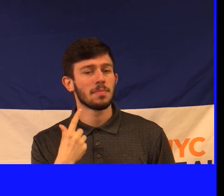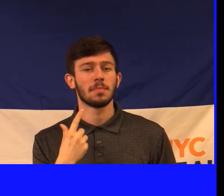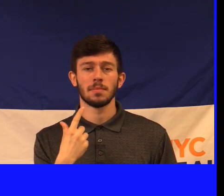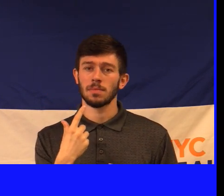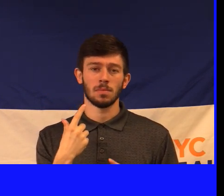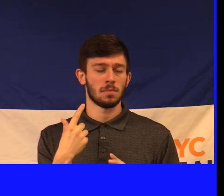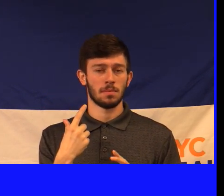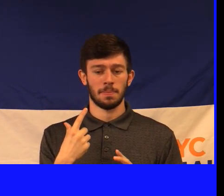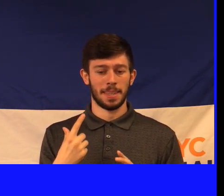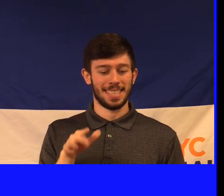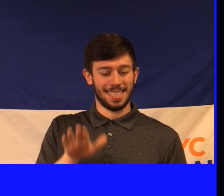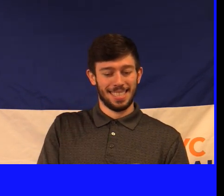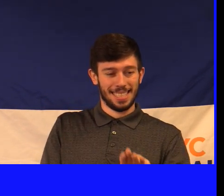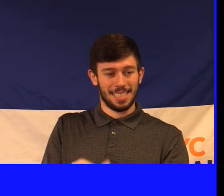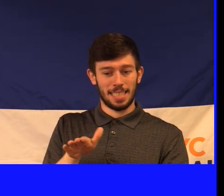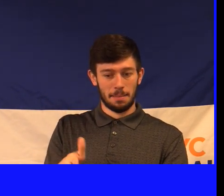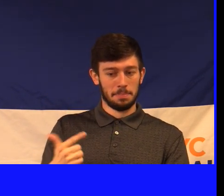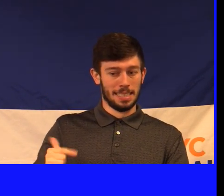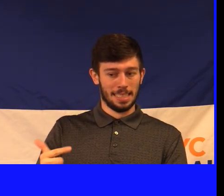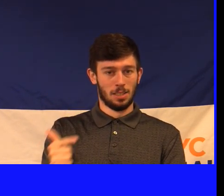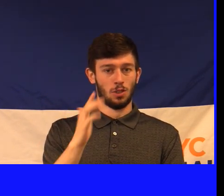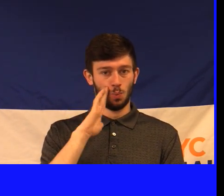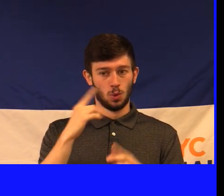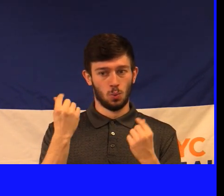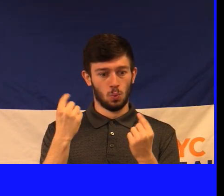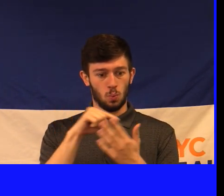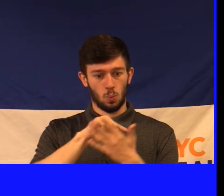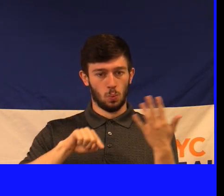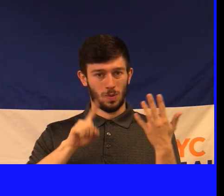are the steps that need to be taken for a solution.